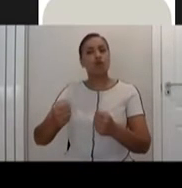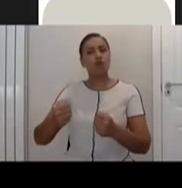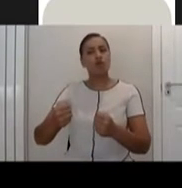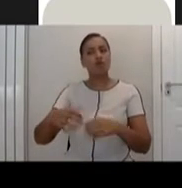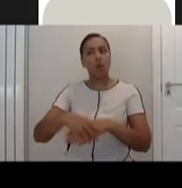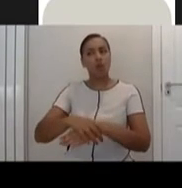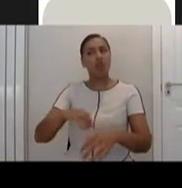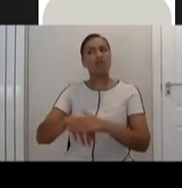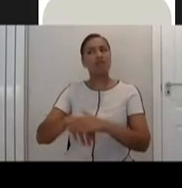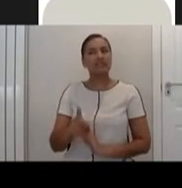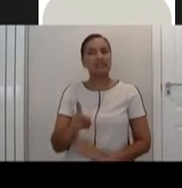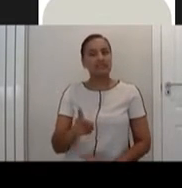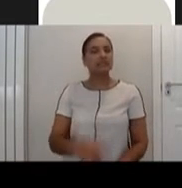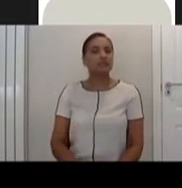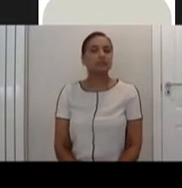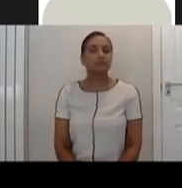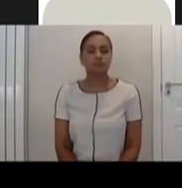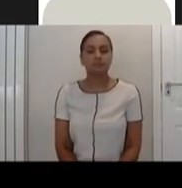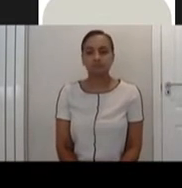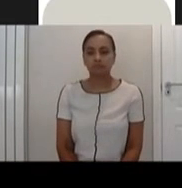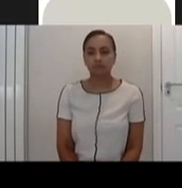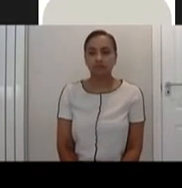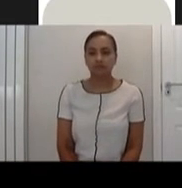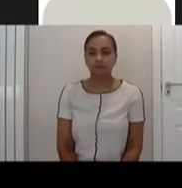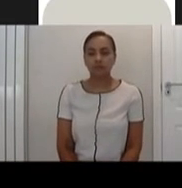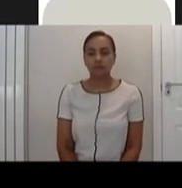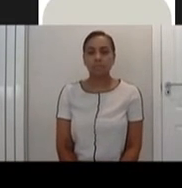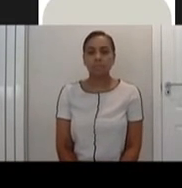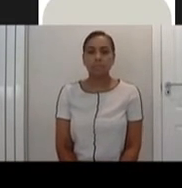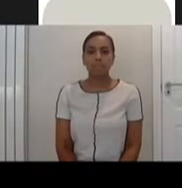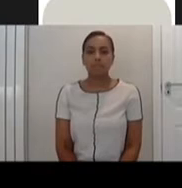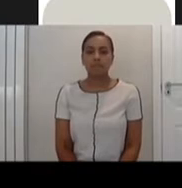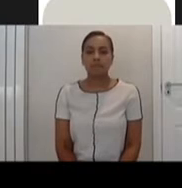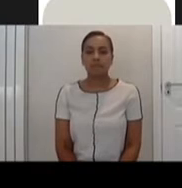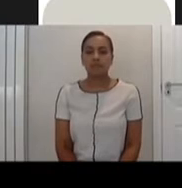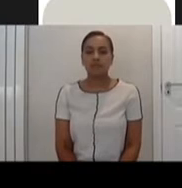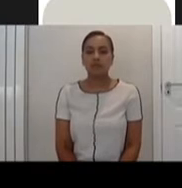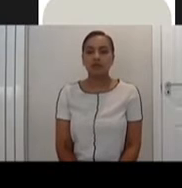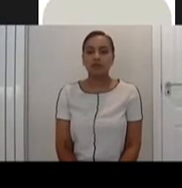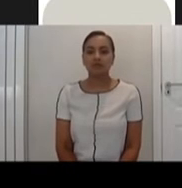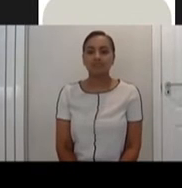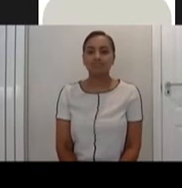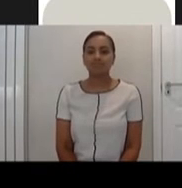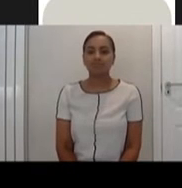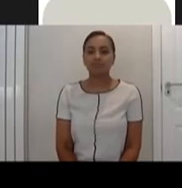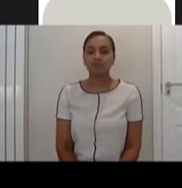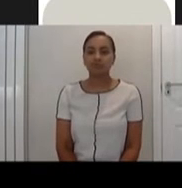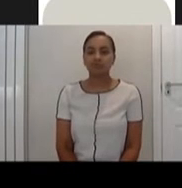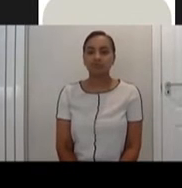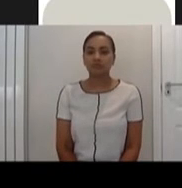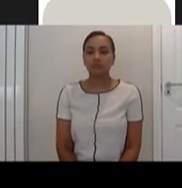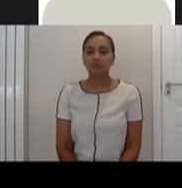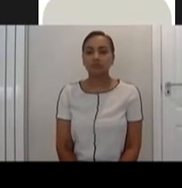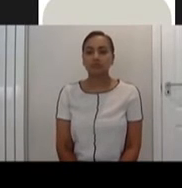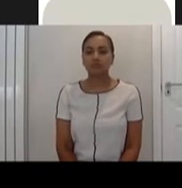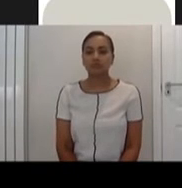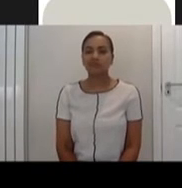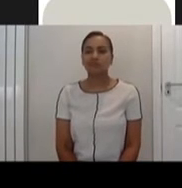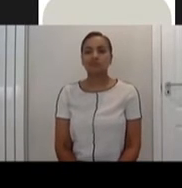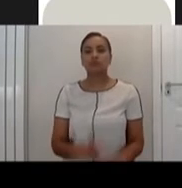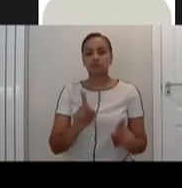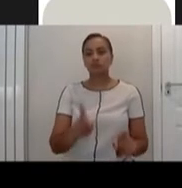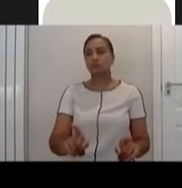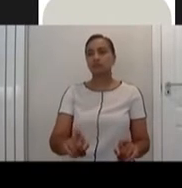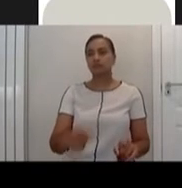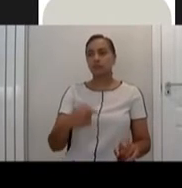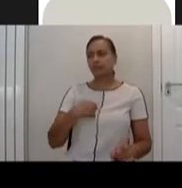has. Yeah, absolutely. You just have a plastic mound. I mean, I don't know, and this is just an observation, so please, this is not professional advice,